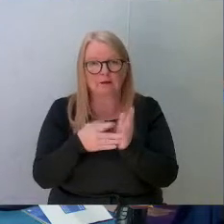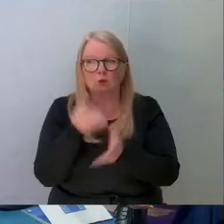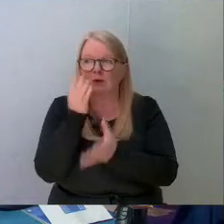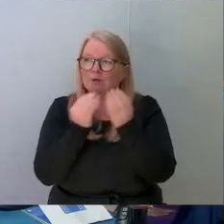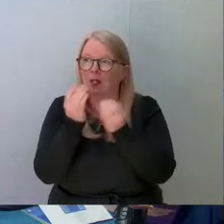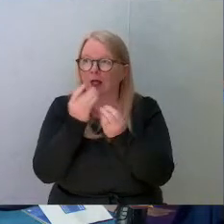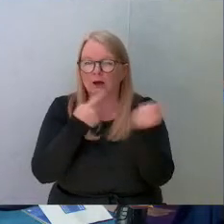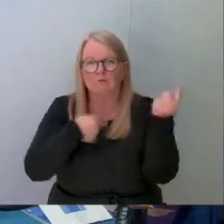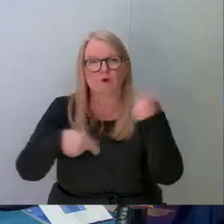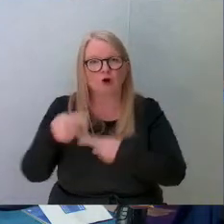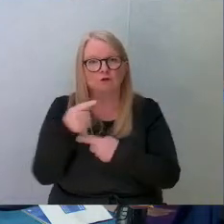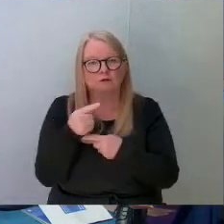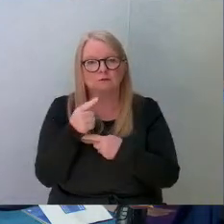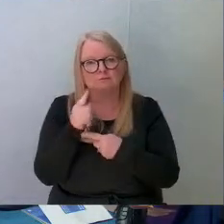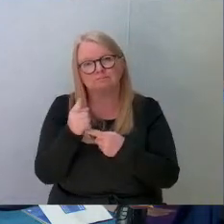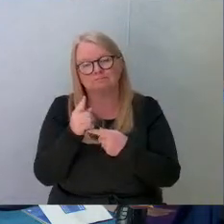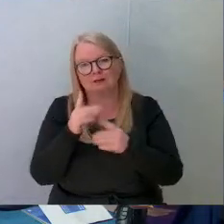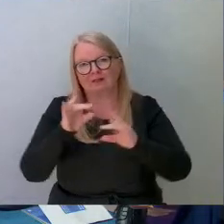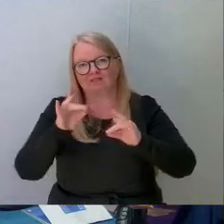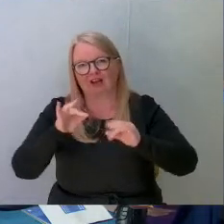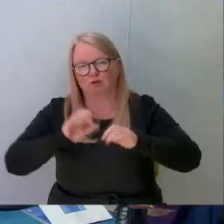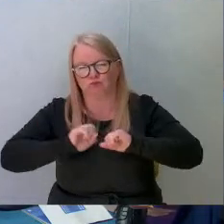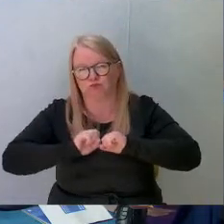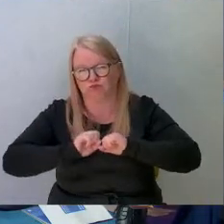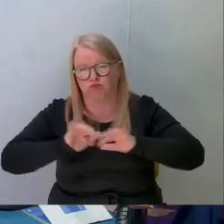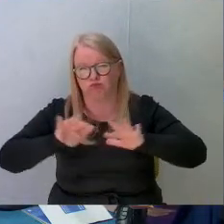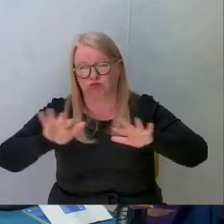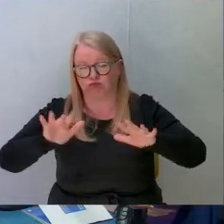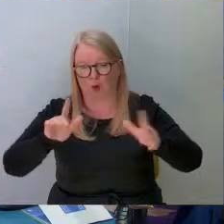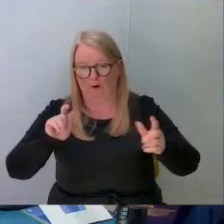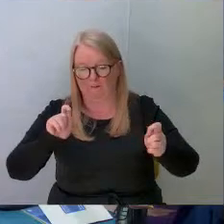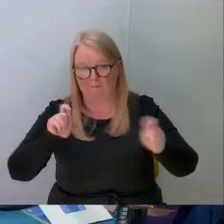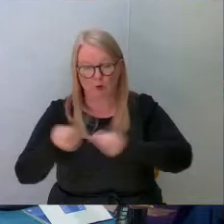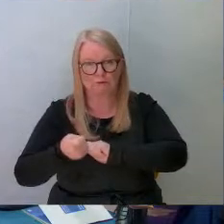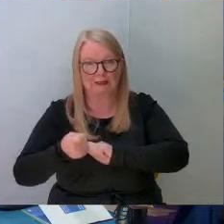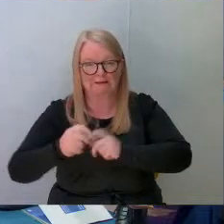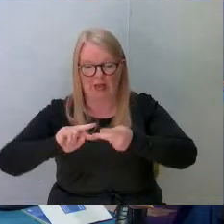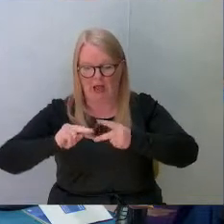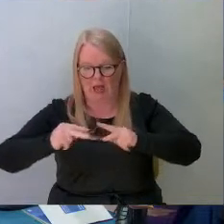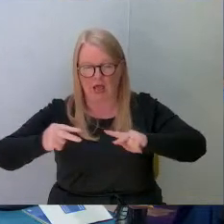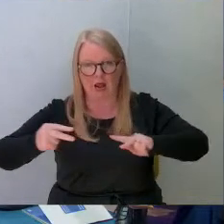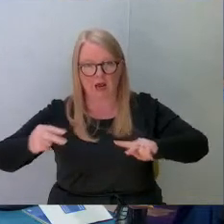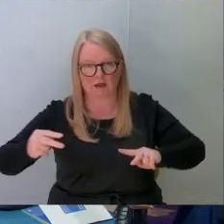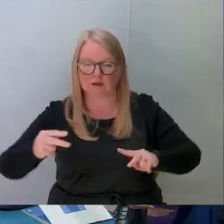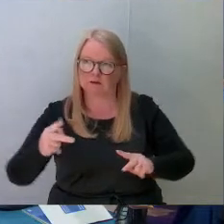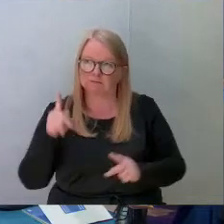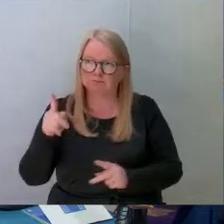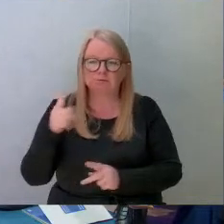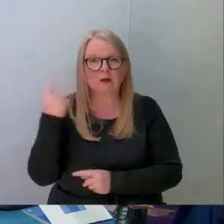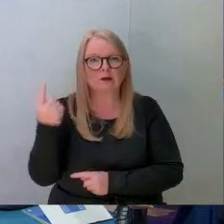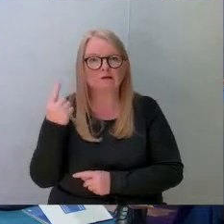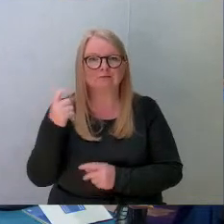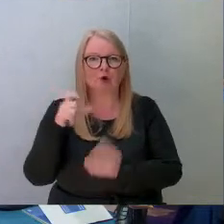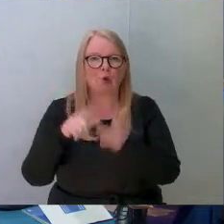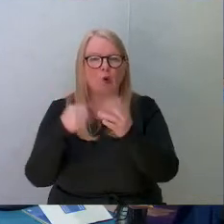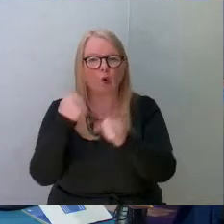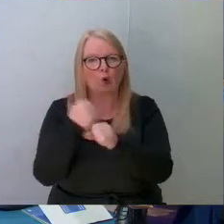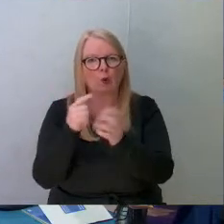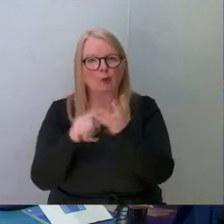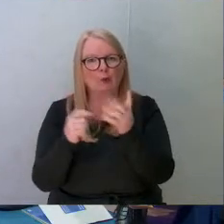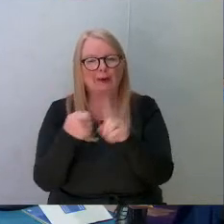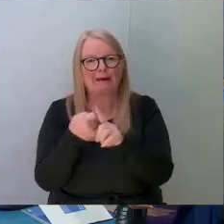our cost, the virus mutated much faster than we would have liked. It was Sharon's COG UK team that